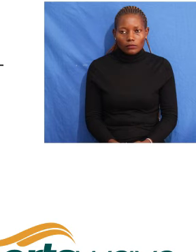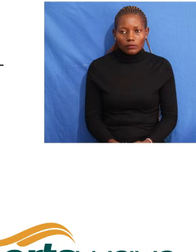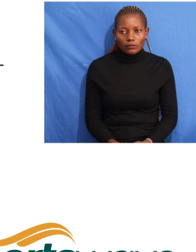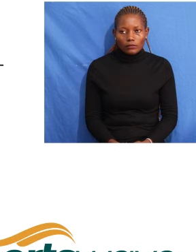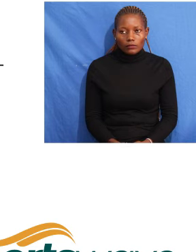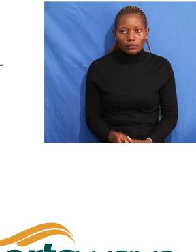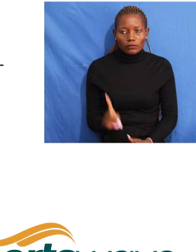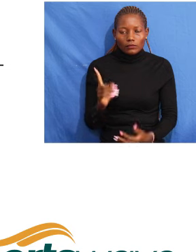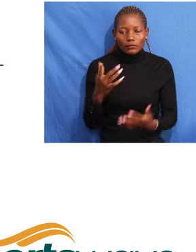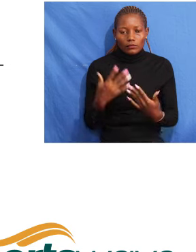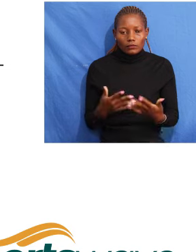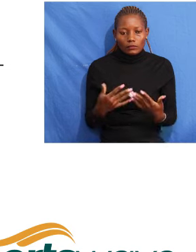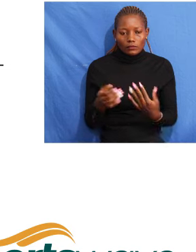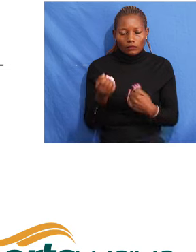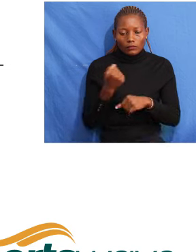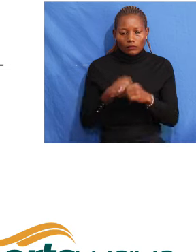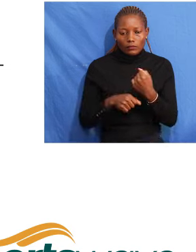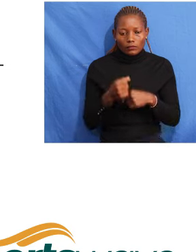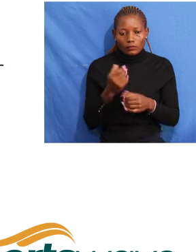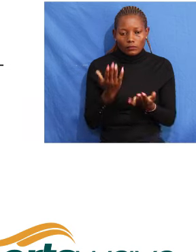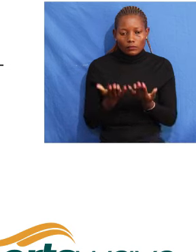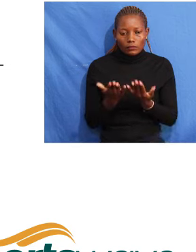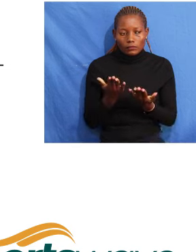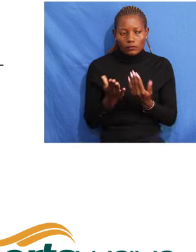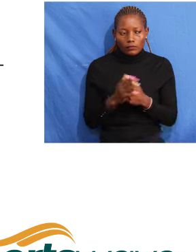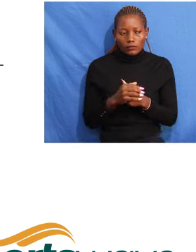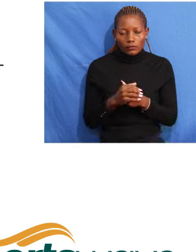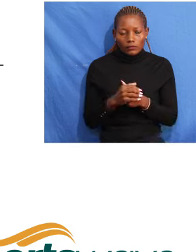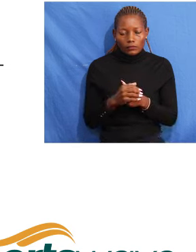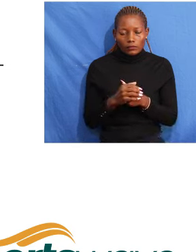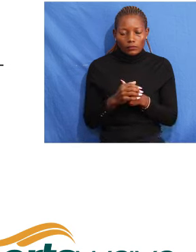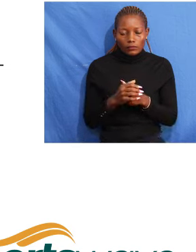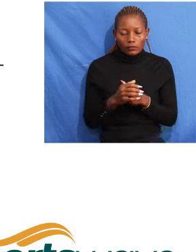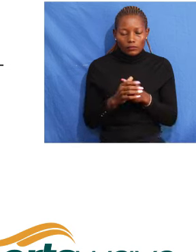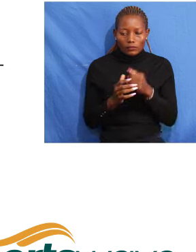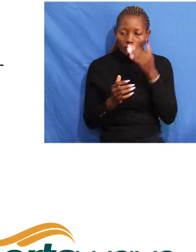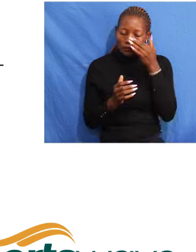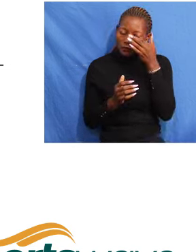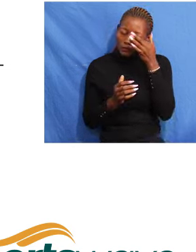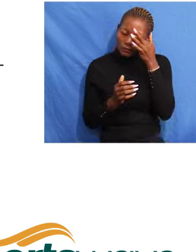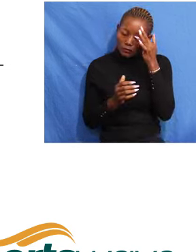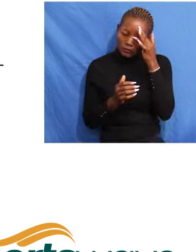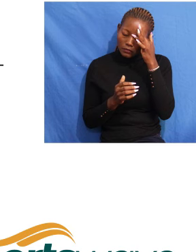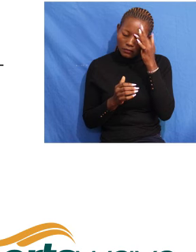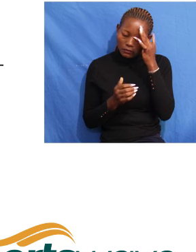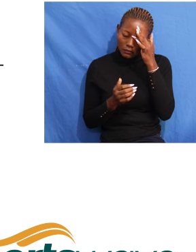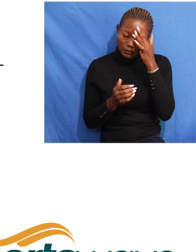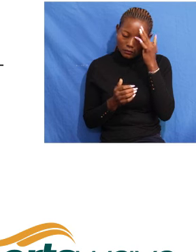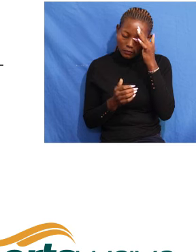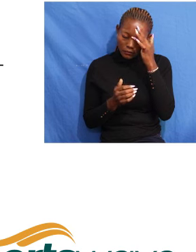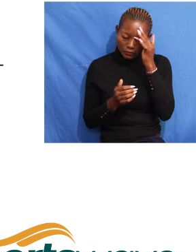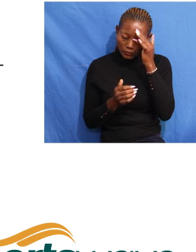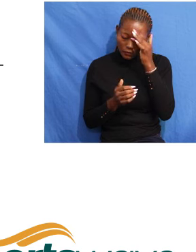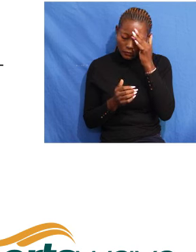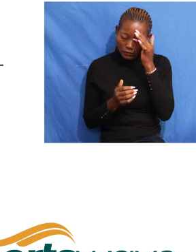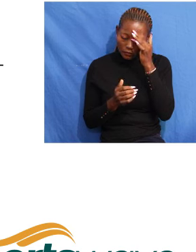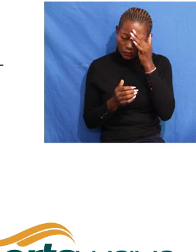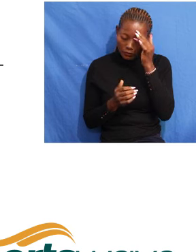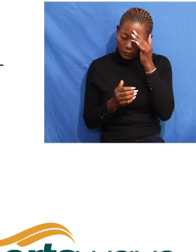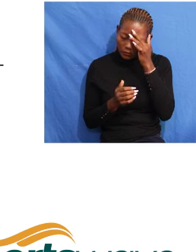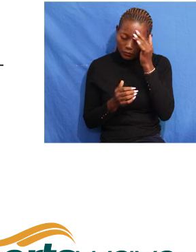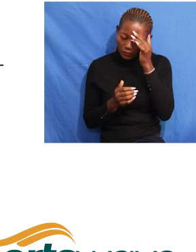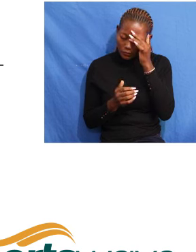So in this study, subject took either cold bath or light exercises for 10 minutes after every training for